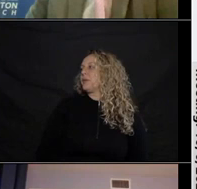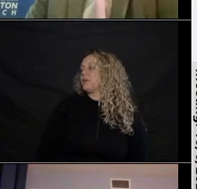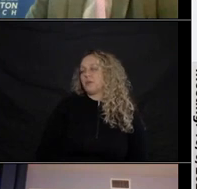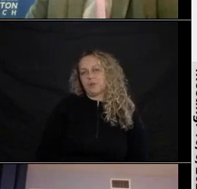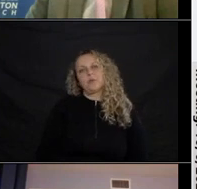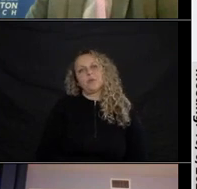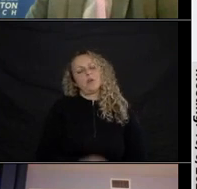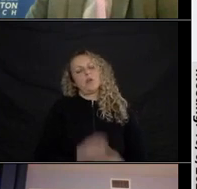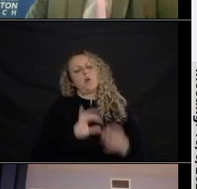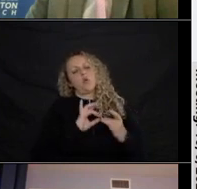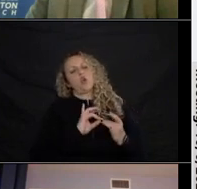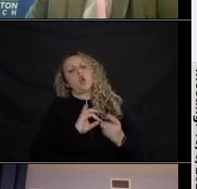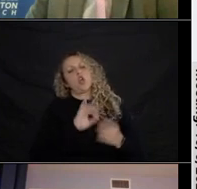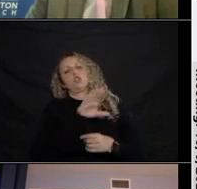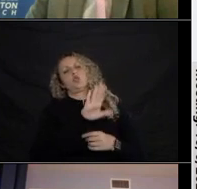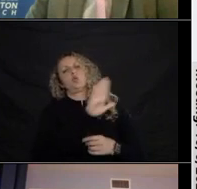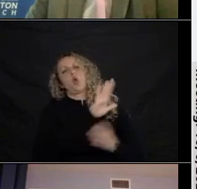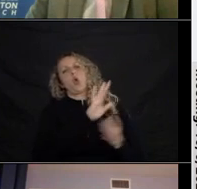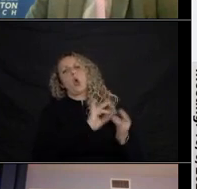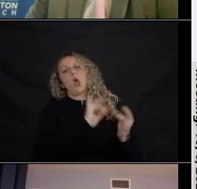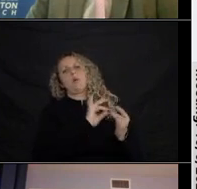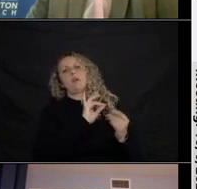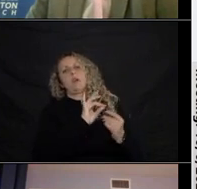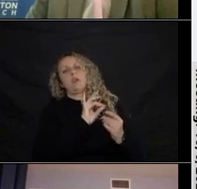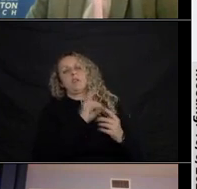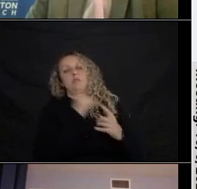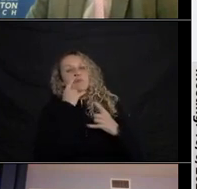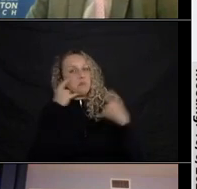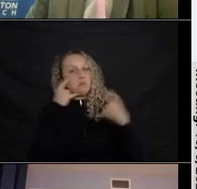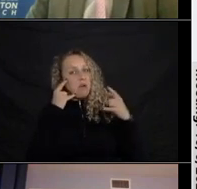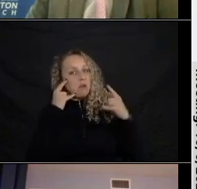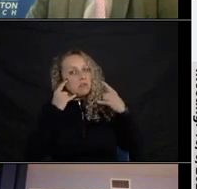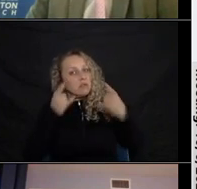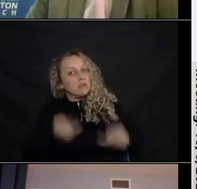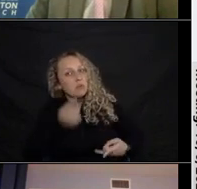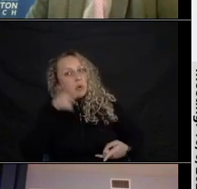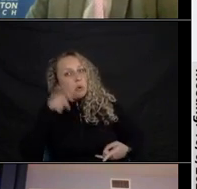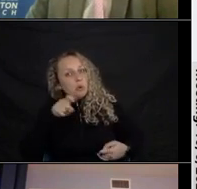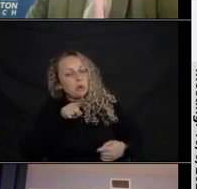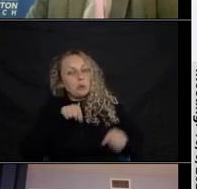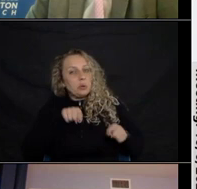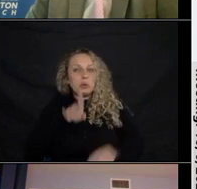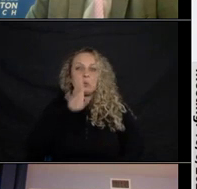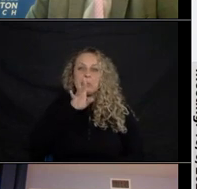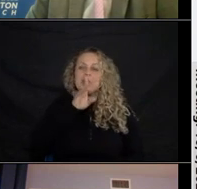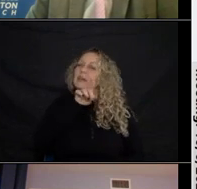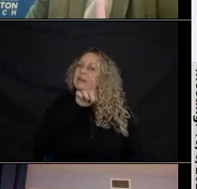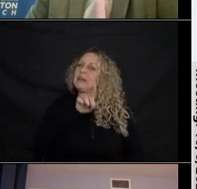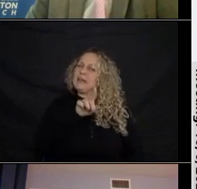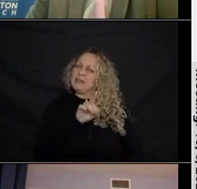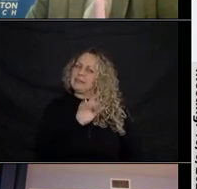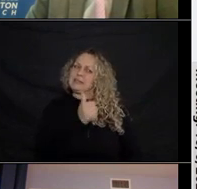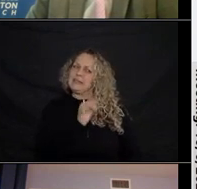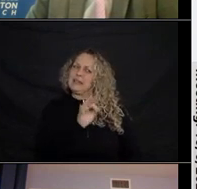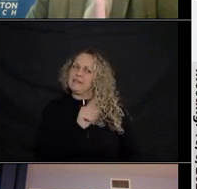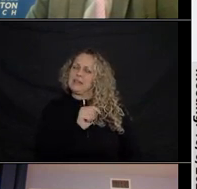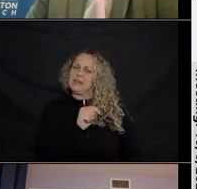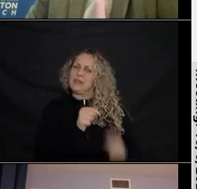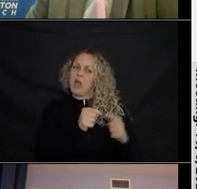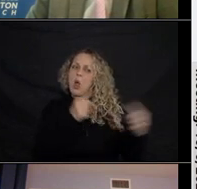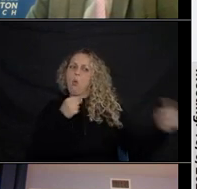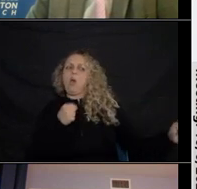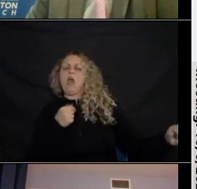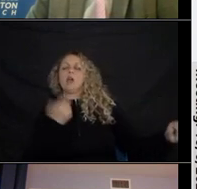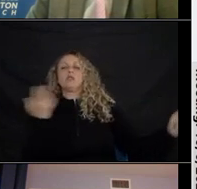in regards to your comments regarding not wearing a mask, it is 10 feet away. And